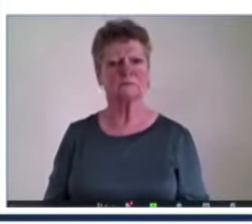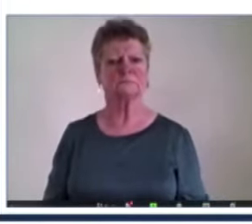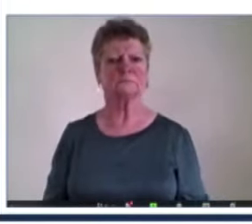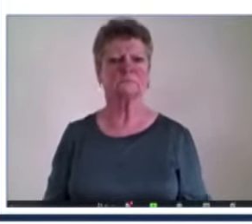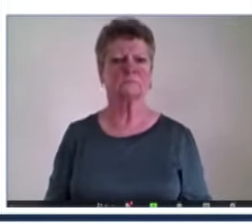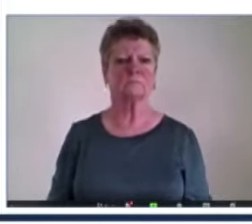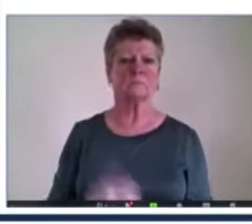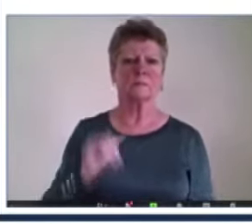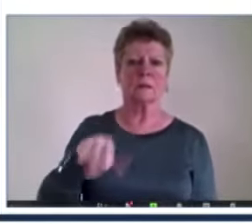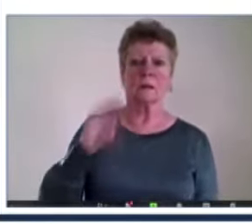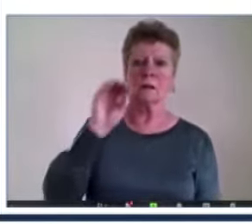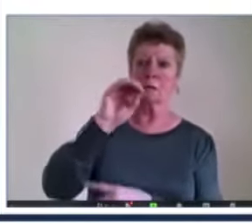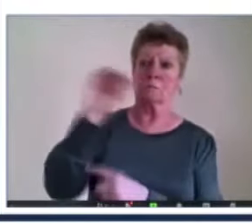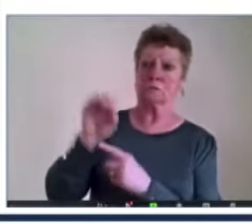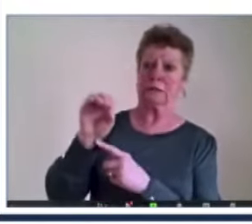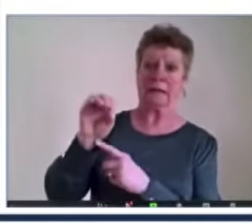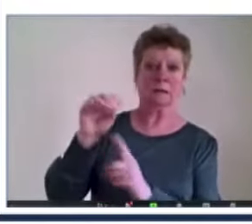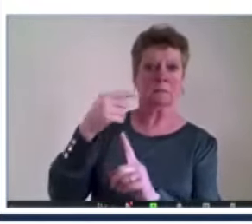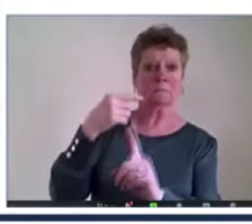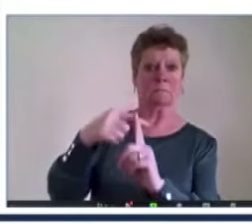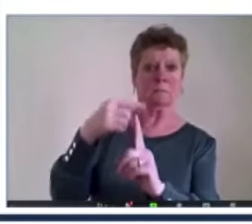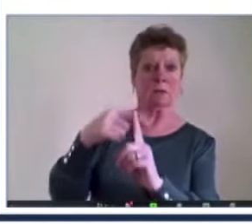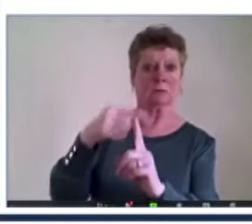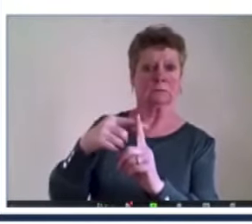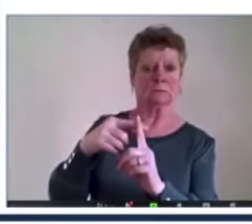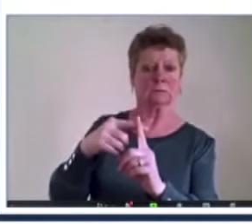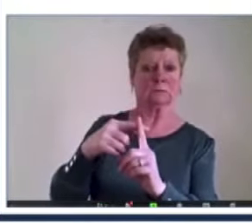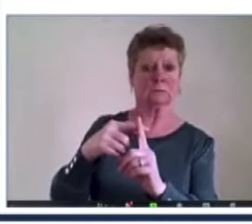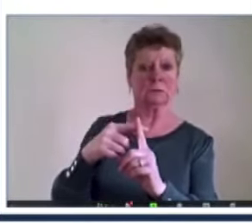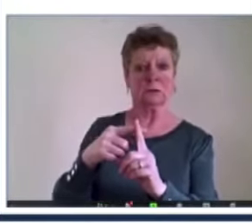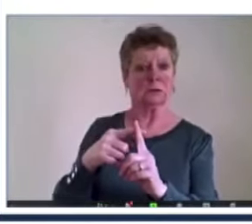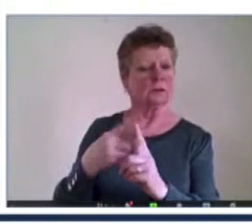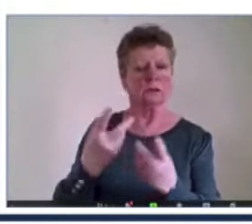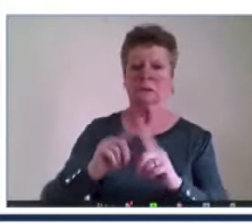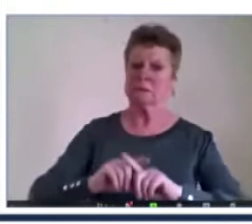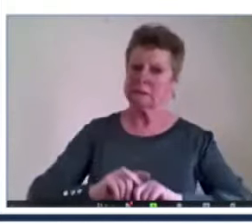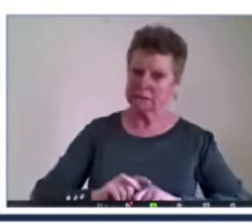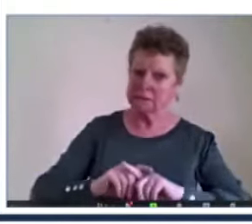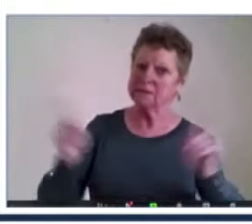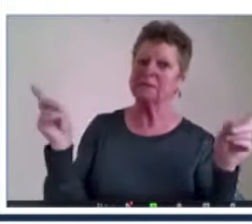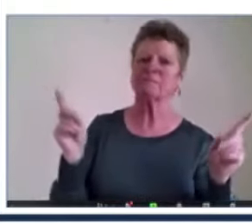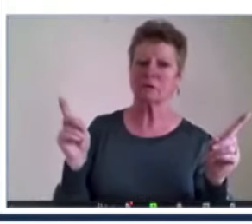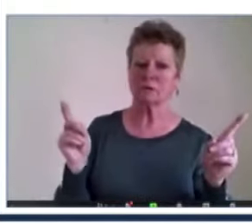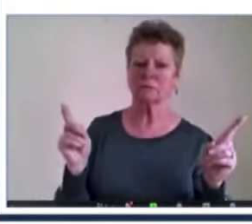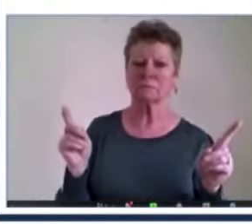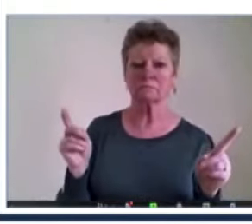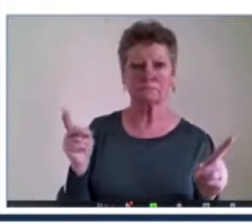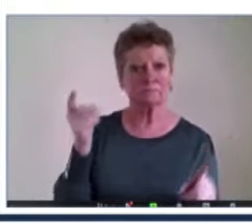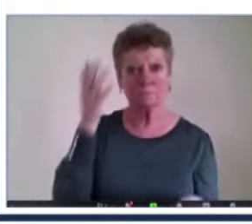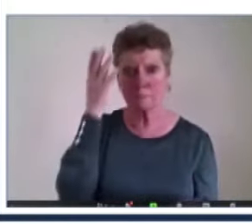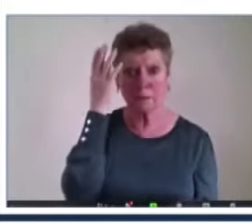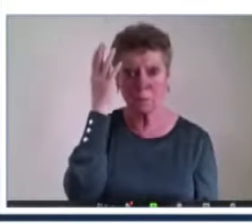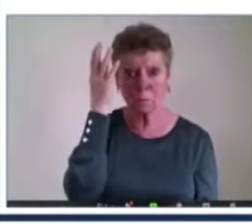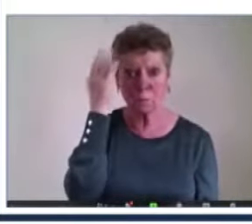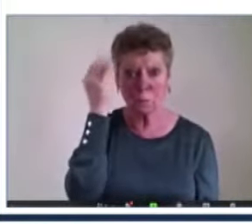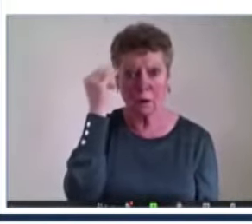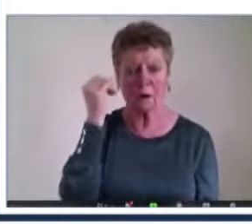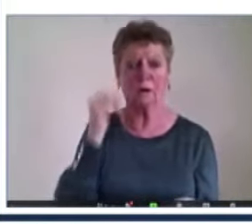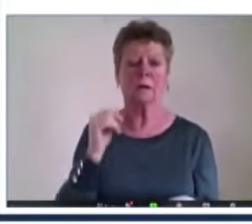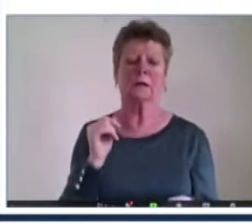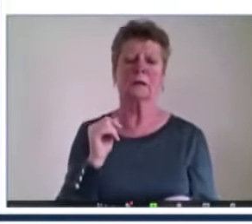percent positivity is very different, and the reason for that is that once we made